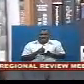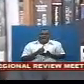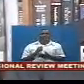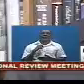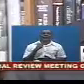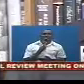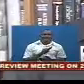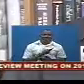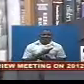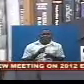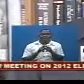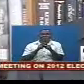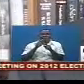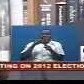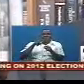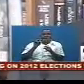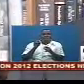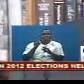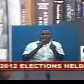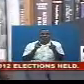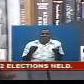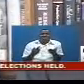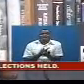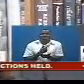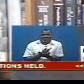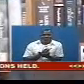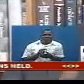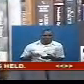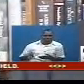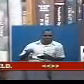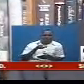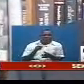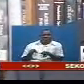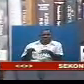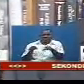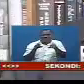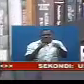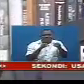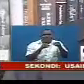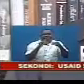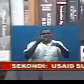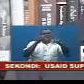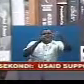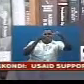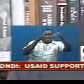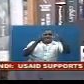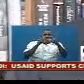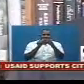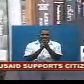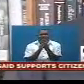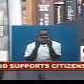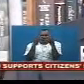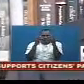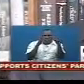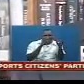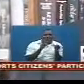then the space agency in Ghana, we should be able to move to the next level, which is the